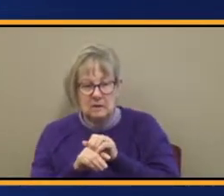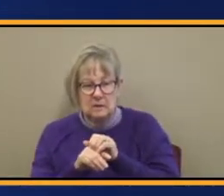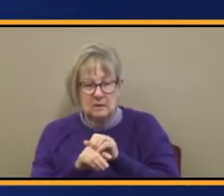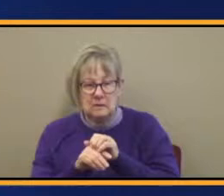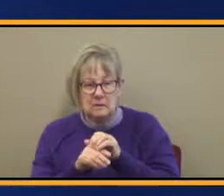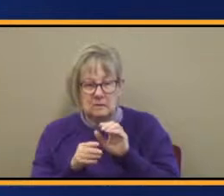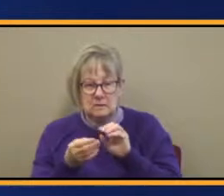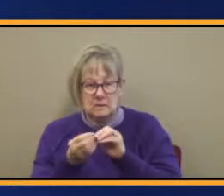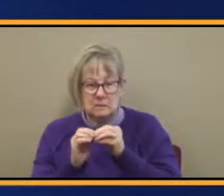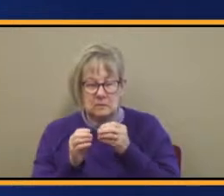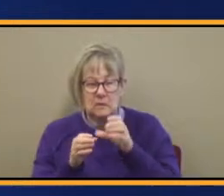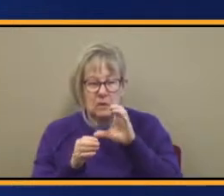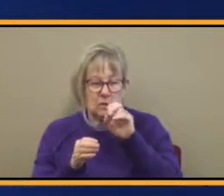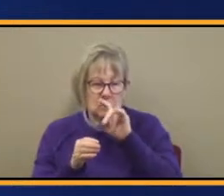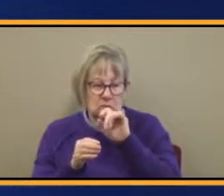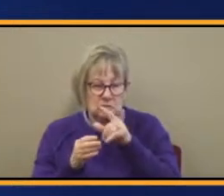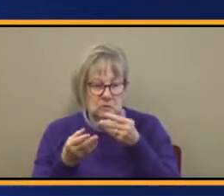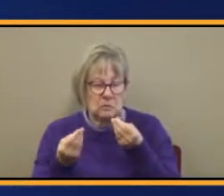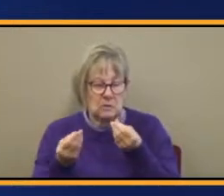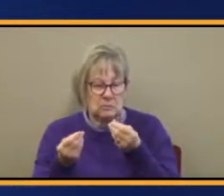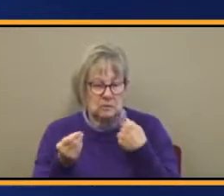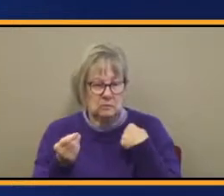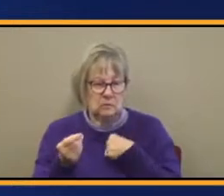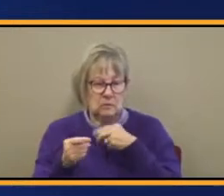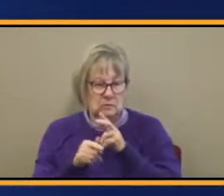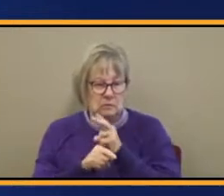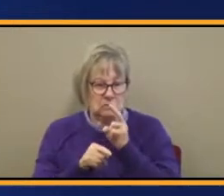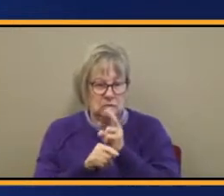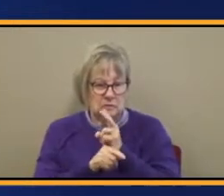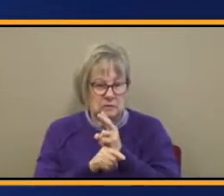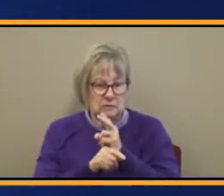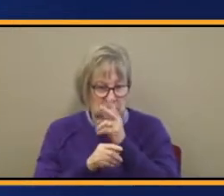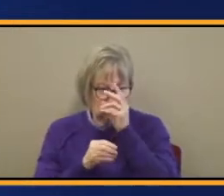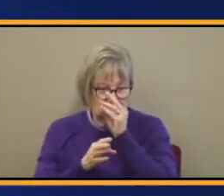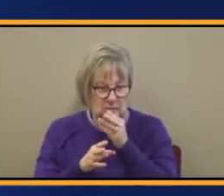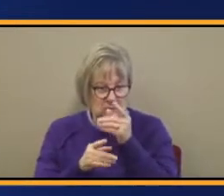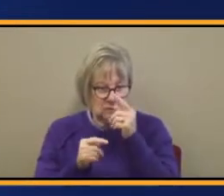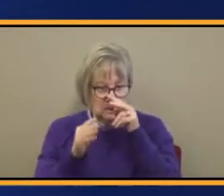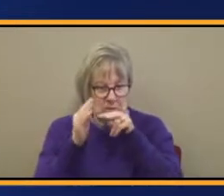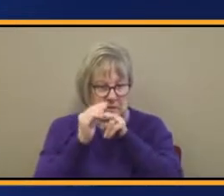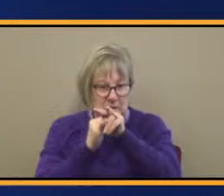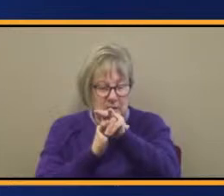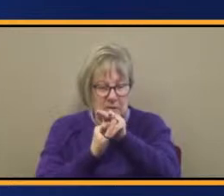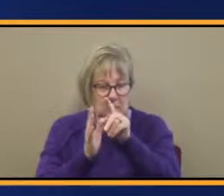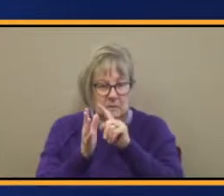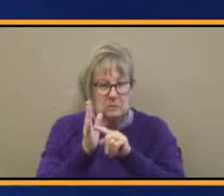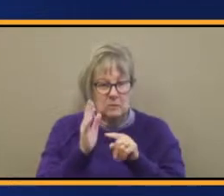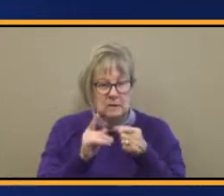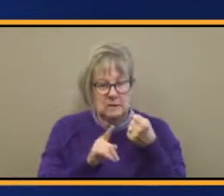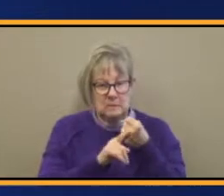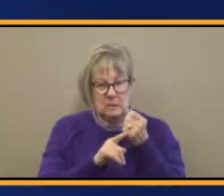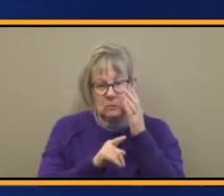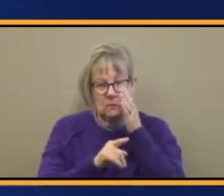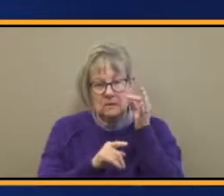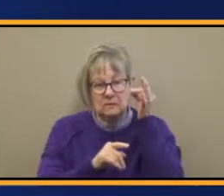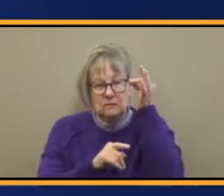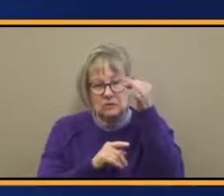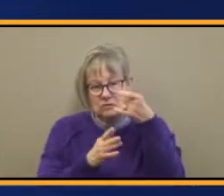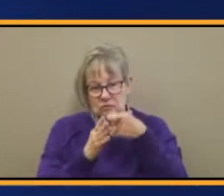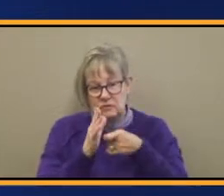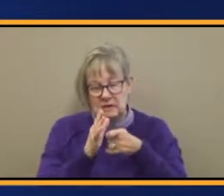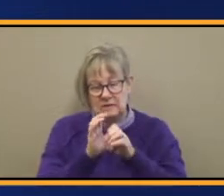have number of commercial properties, and so we're using all of that information from those reports to try to project out what the impact is going to be on the future taxable valuation